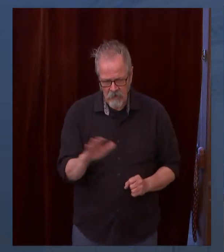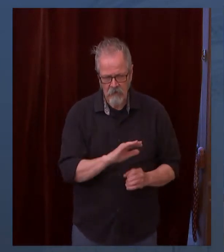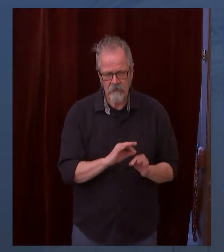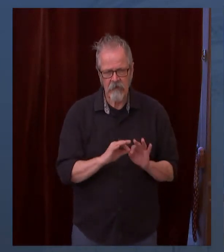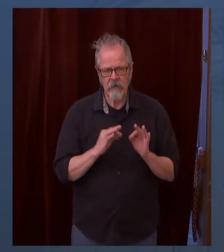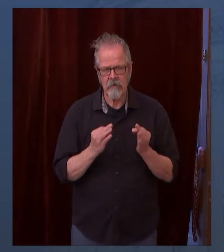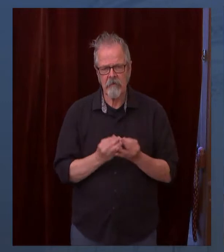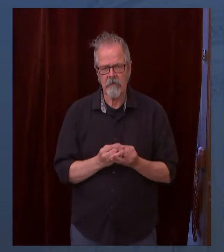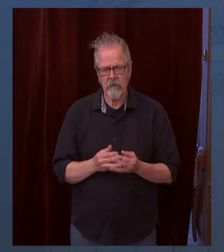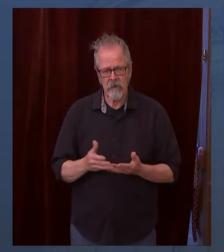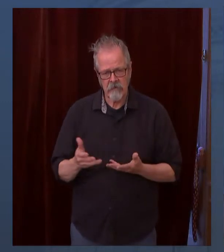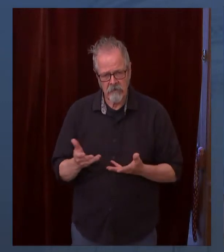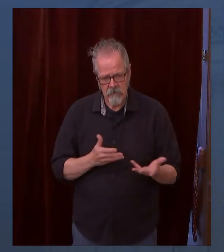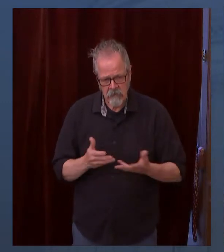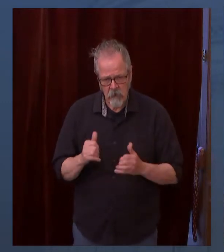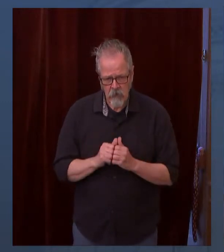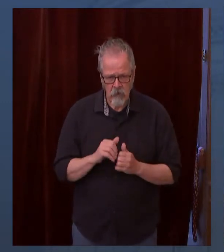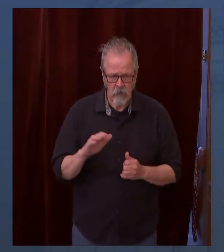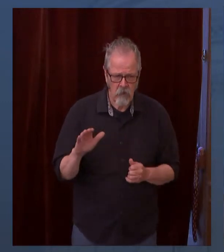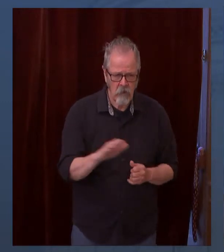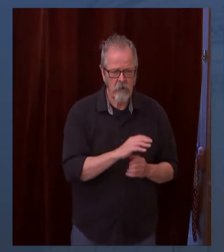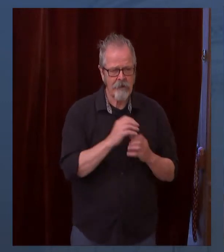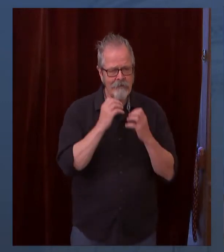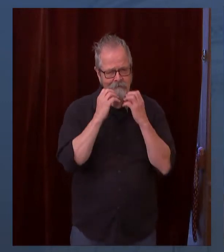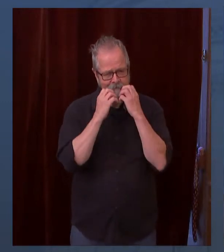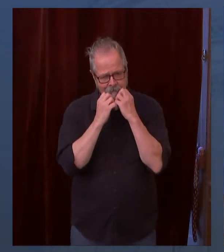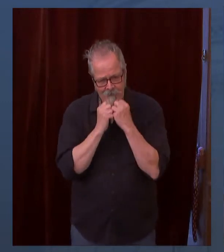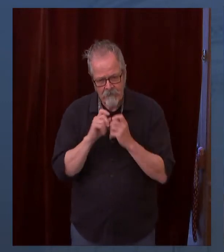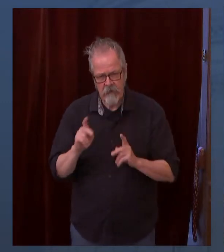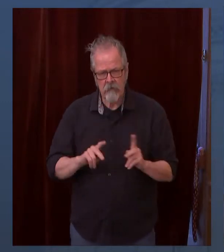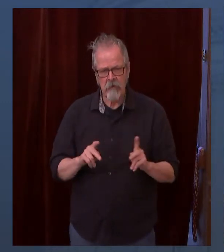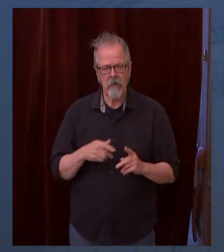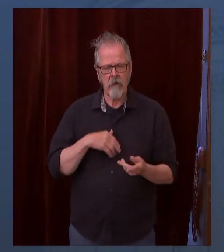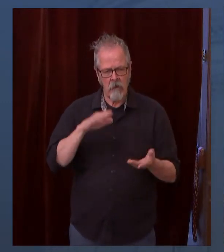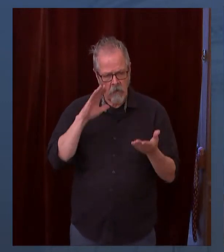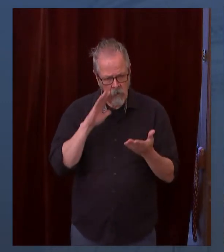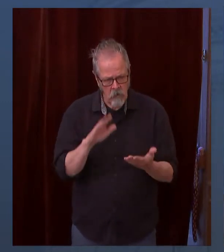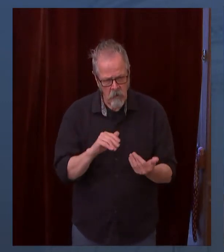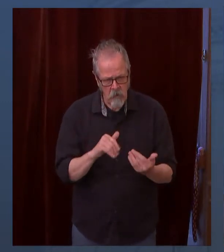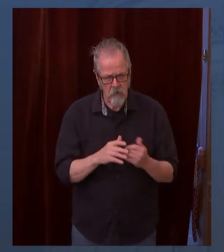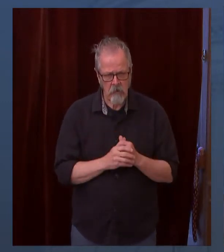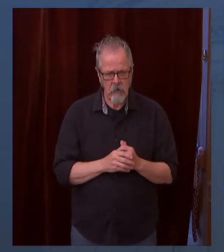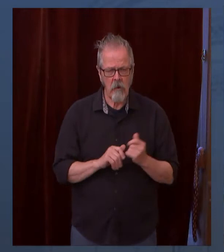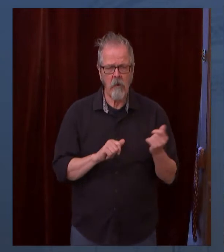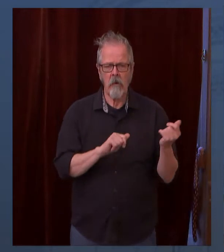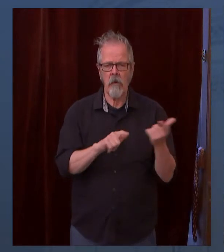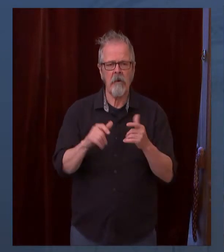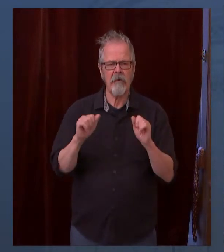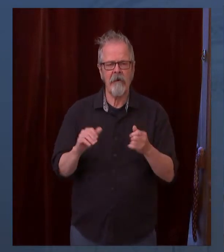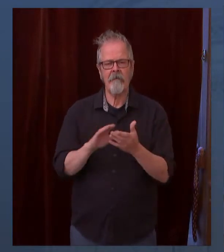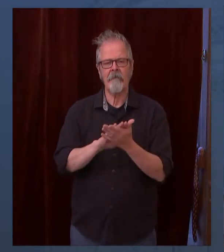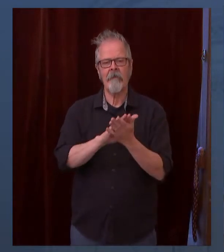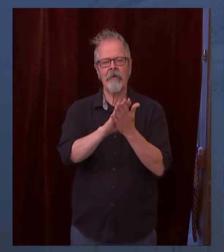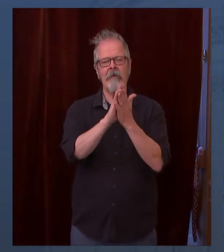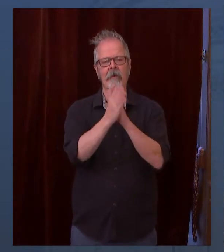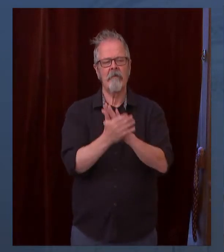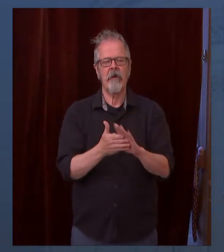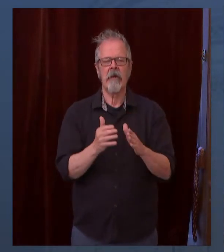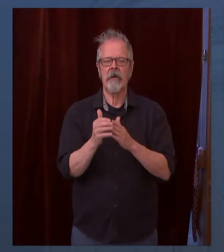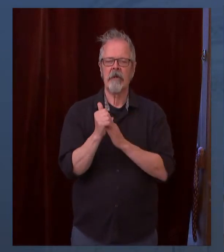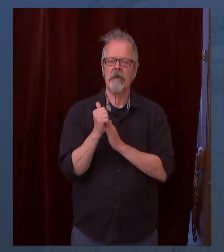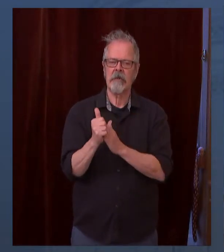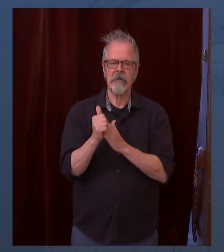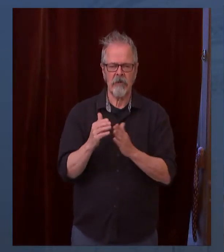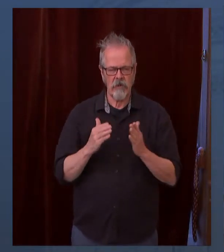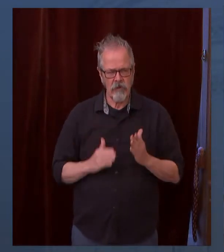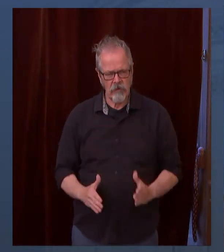We all are leaders on this, not just governors and presidents on this. And I'm hoping that nephews can talk to their uncles